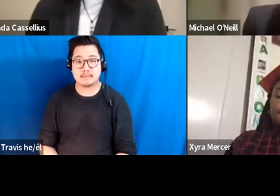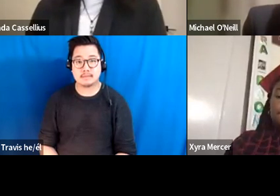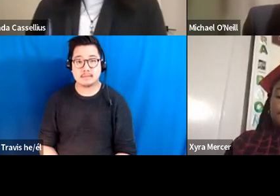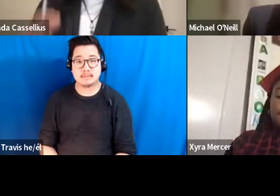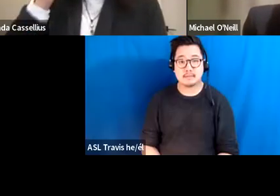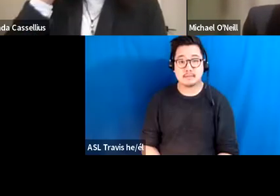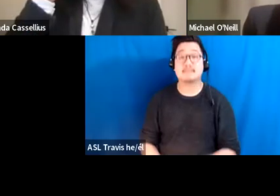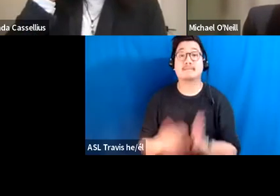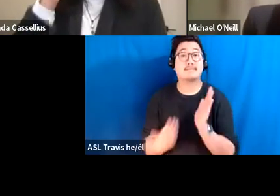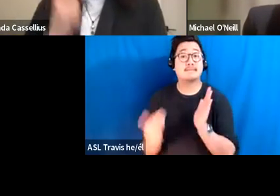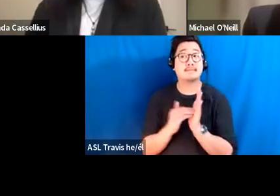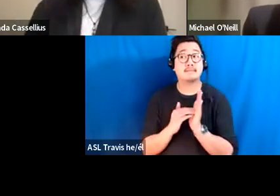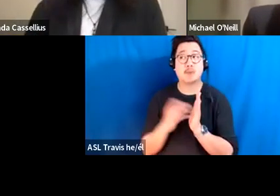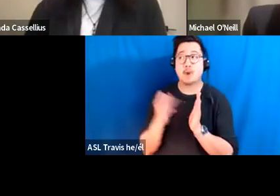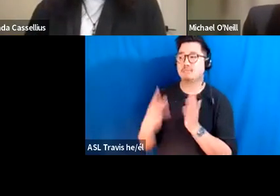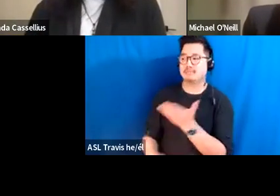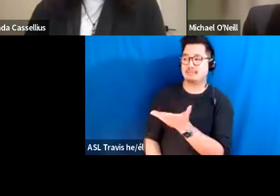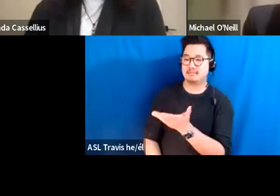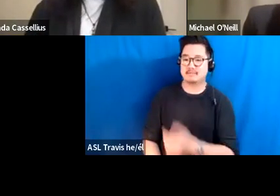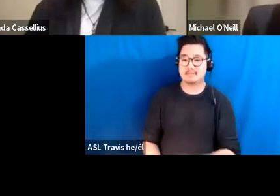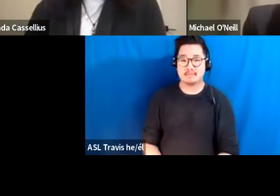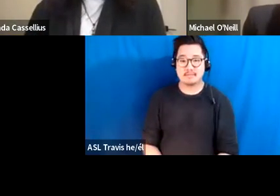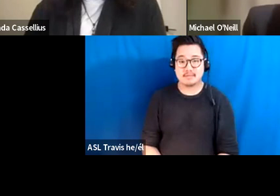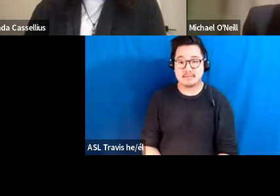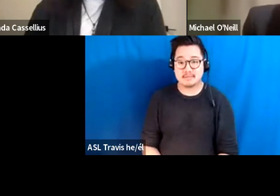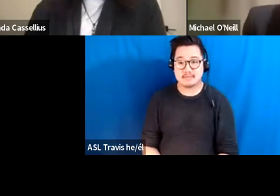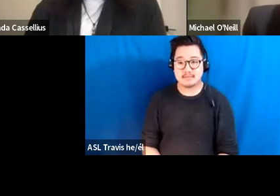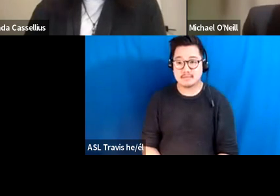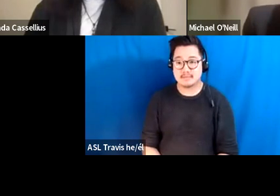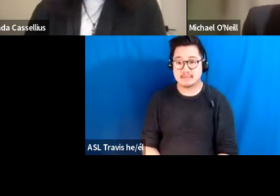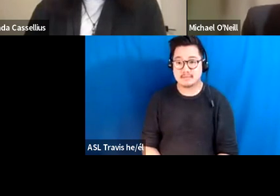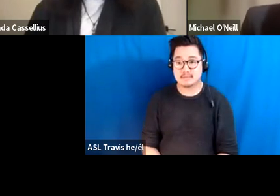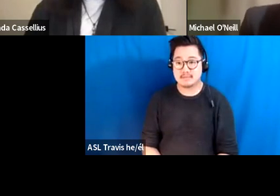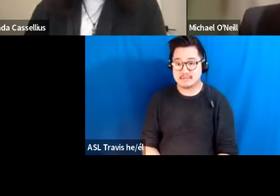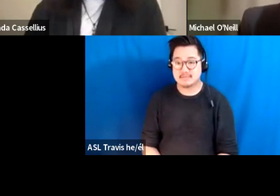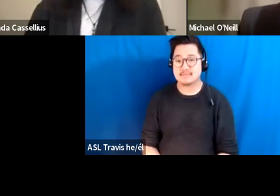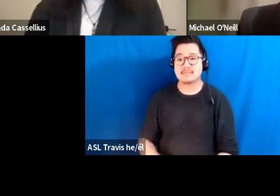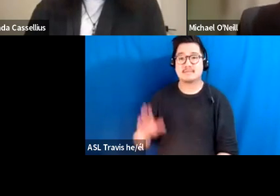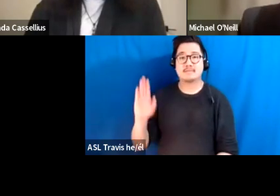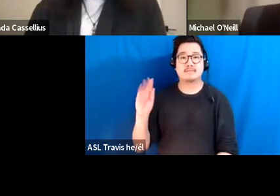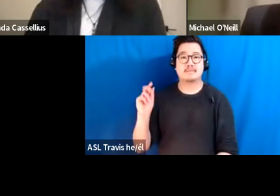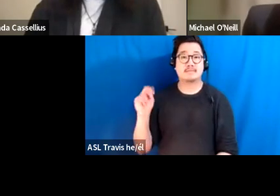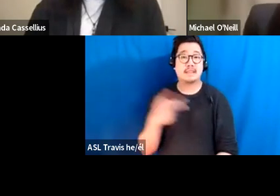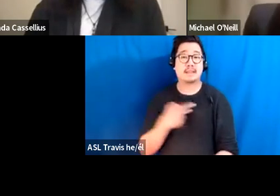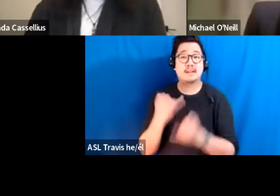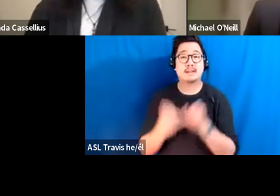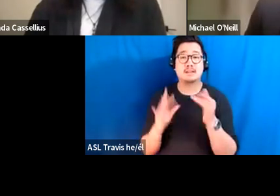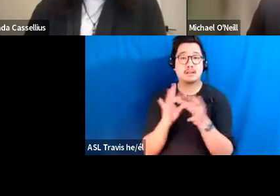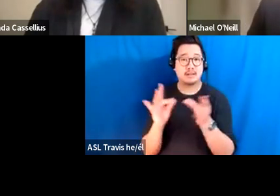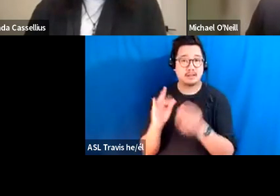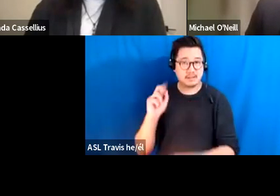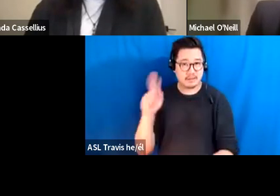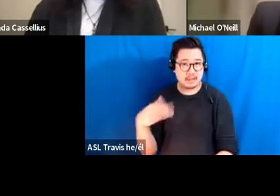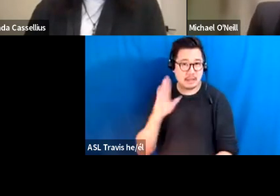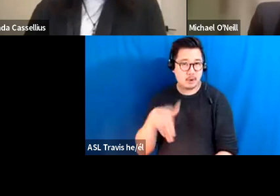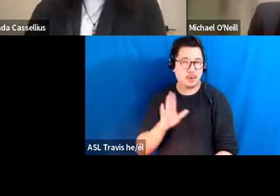again oops okay mr carter hernandez my final comment um i want to say i know your team